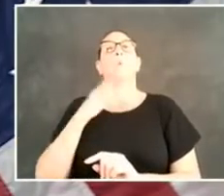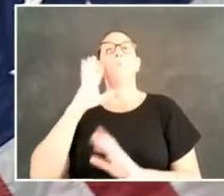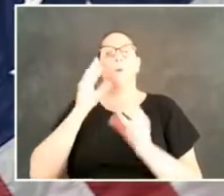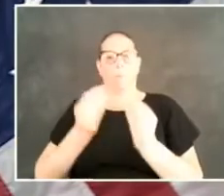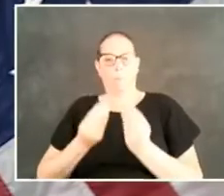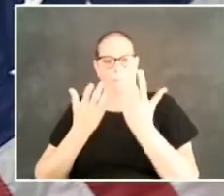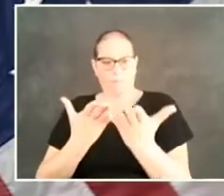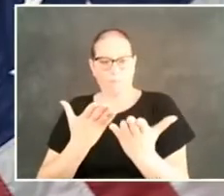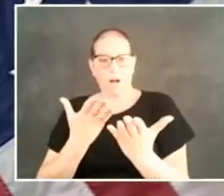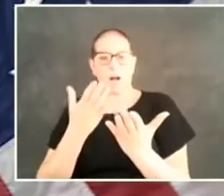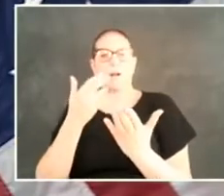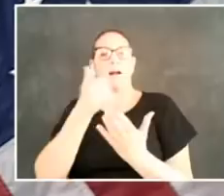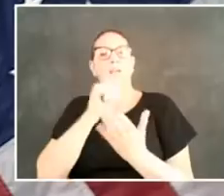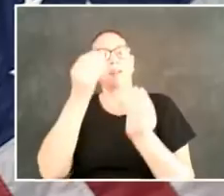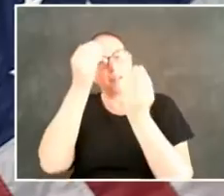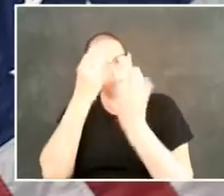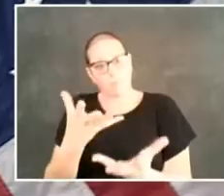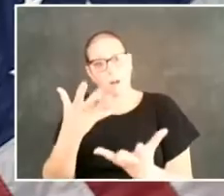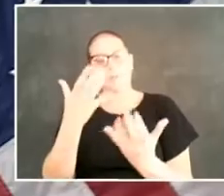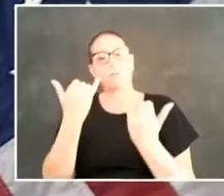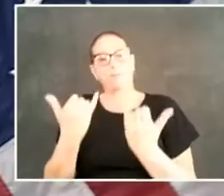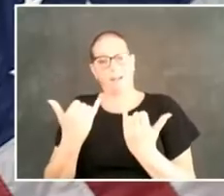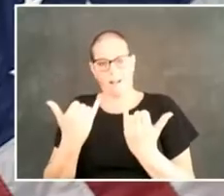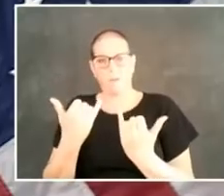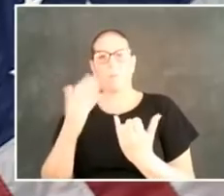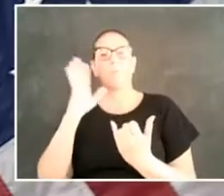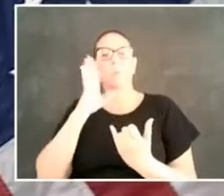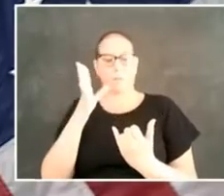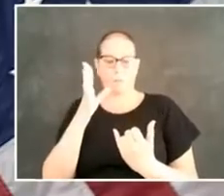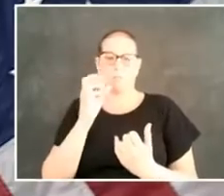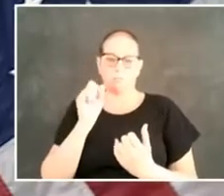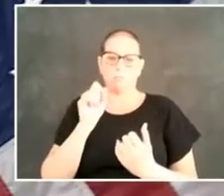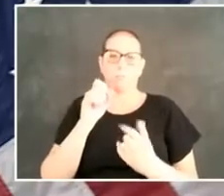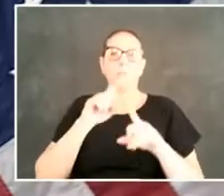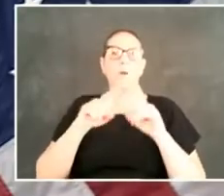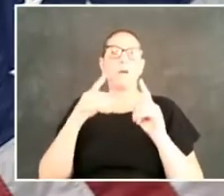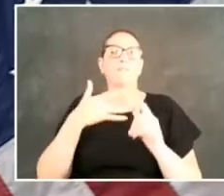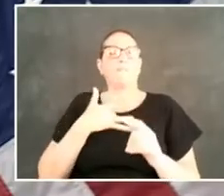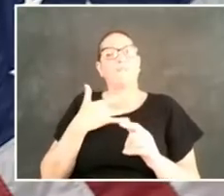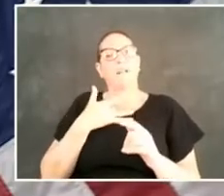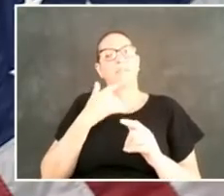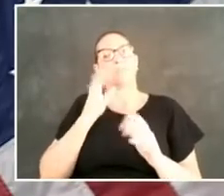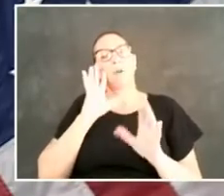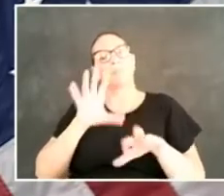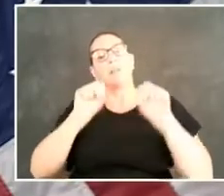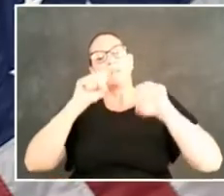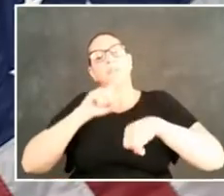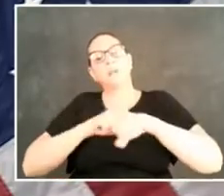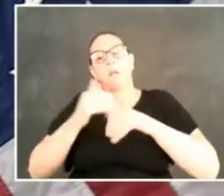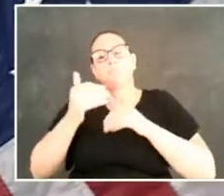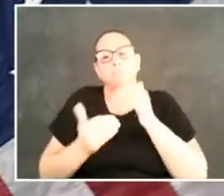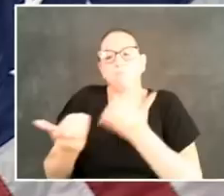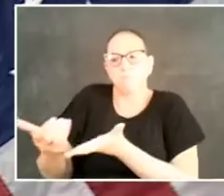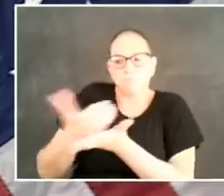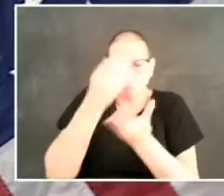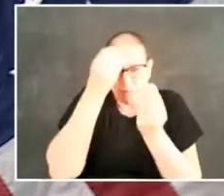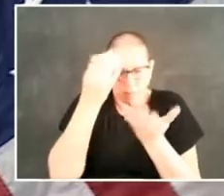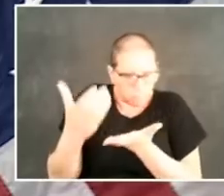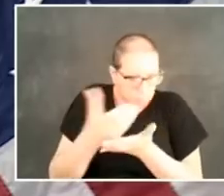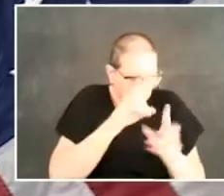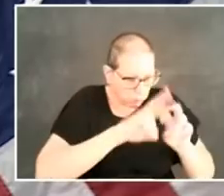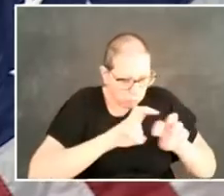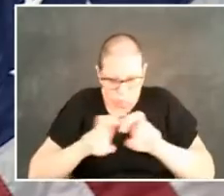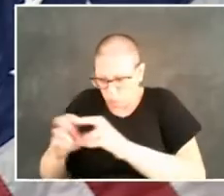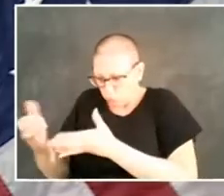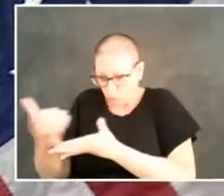of the testing so far, we will get you. We'll come back with the answer on what kind of demographic data we're keeping